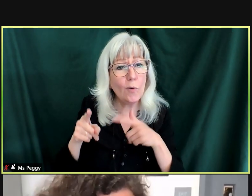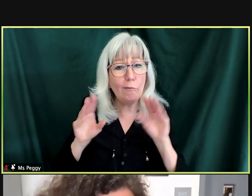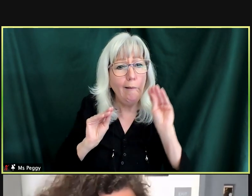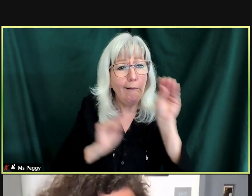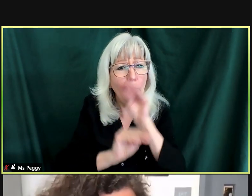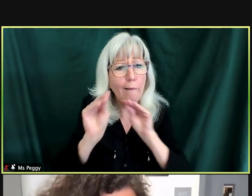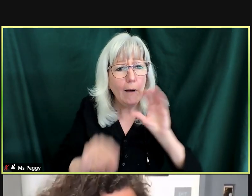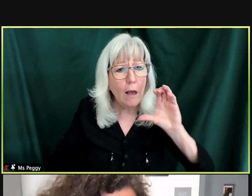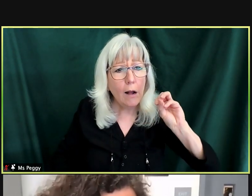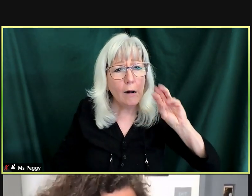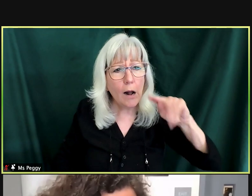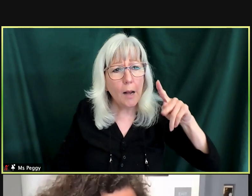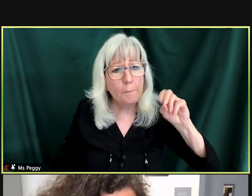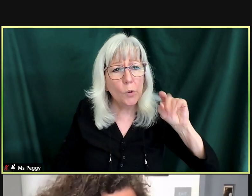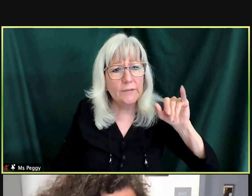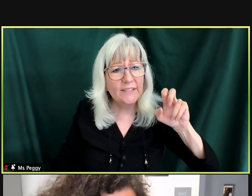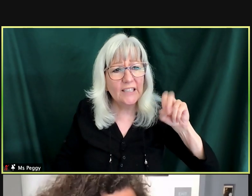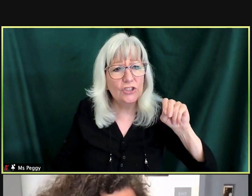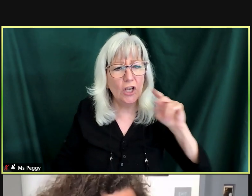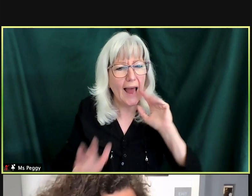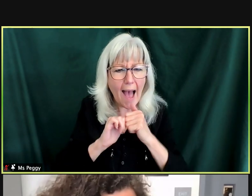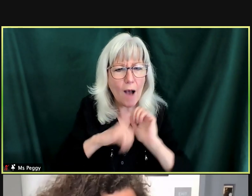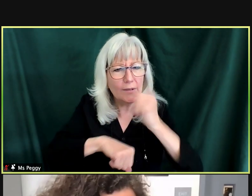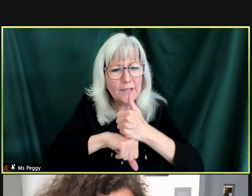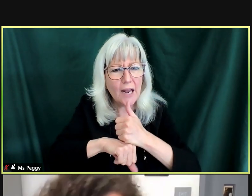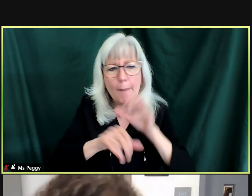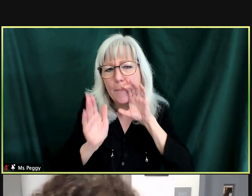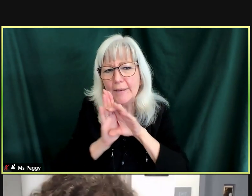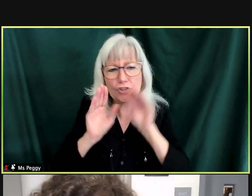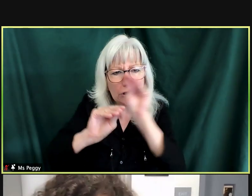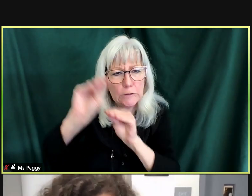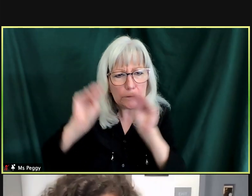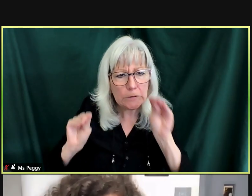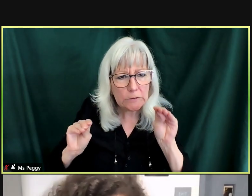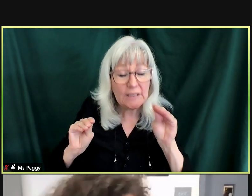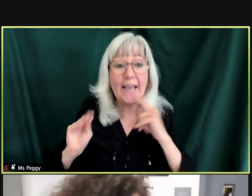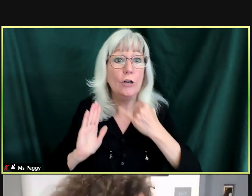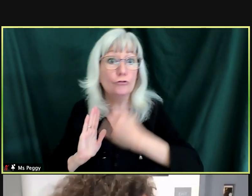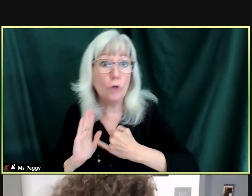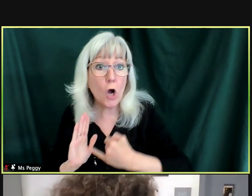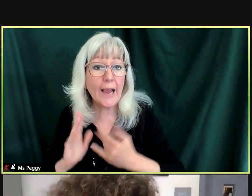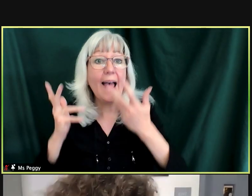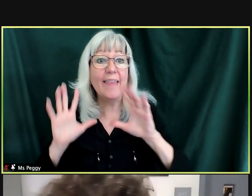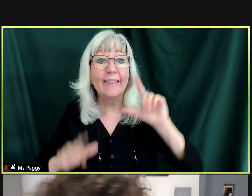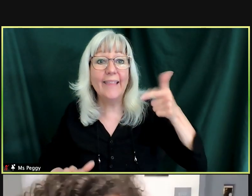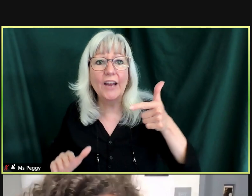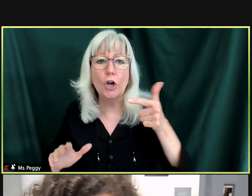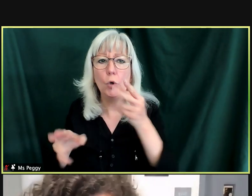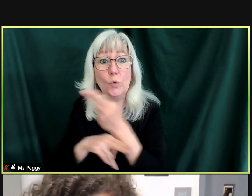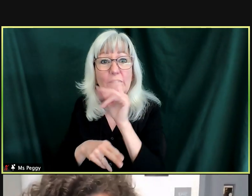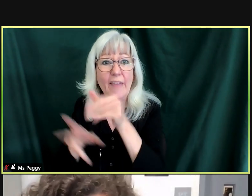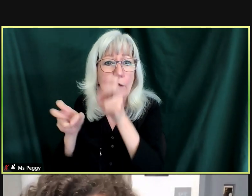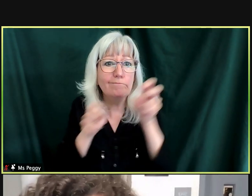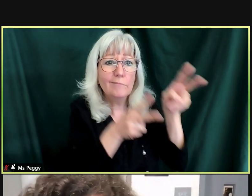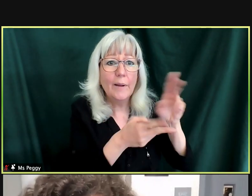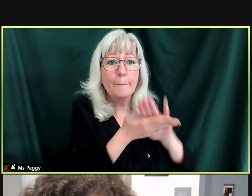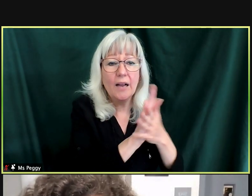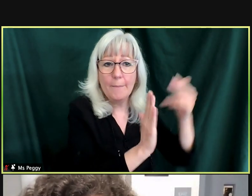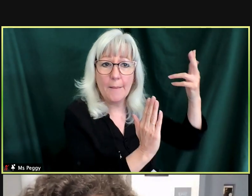sure he knew what was going to go on in the artwork. So far, what do you